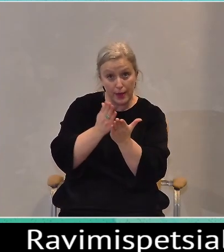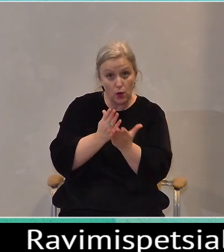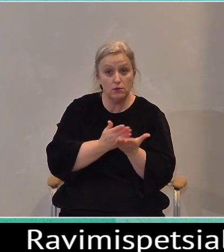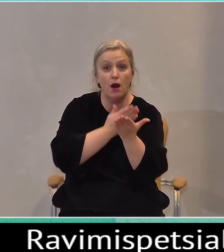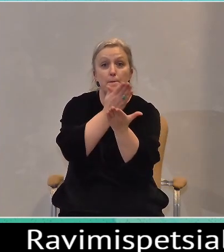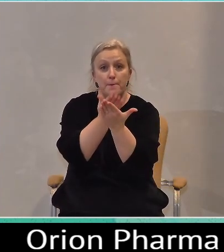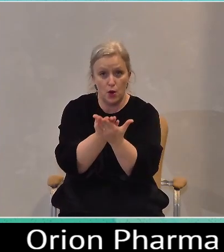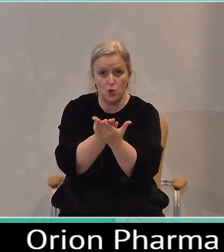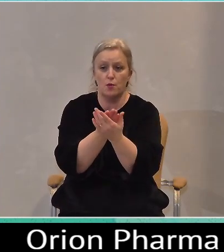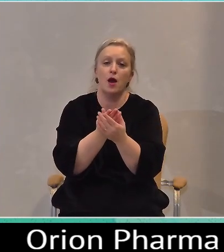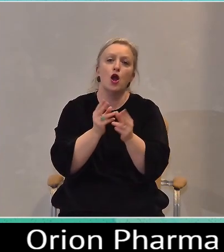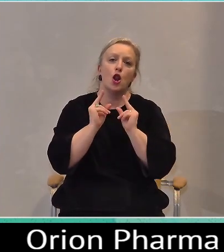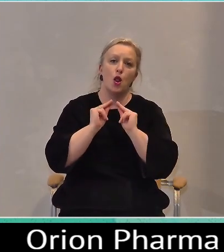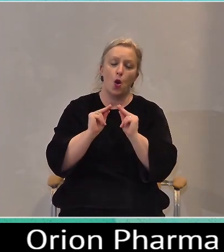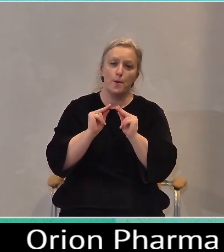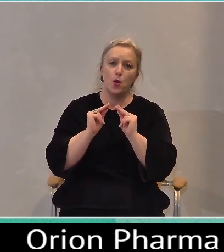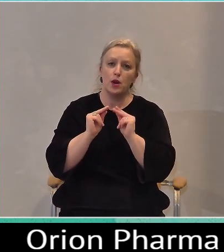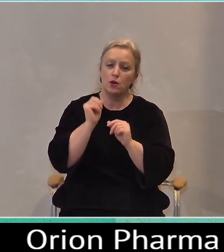of renal diseases.